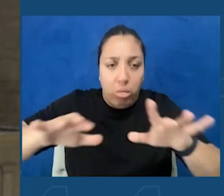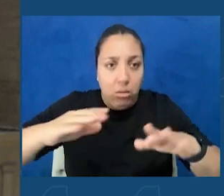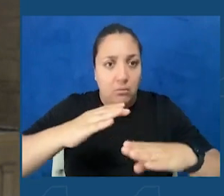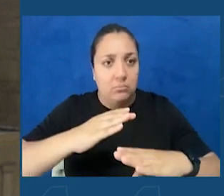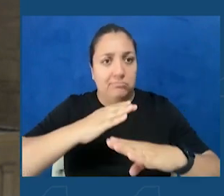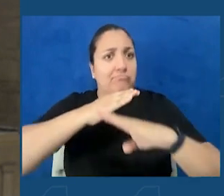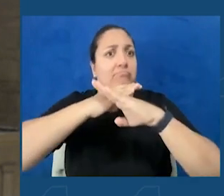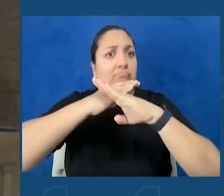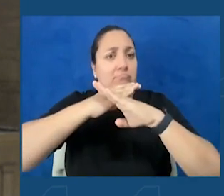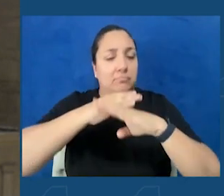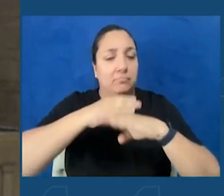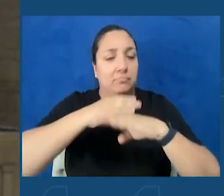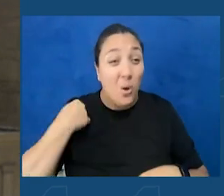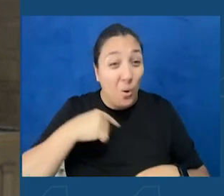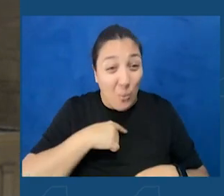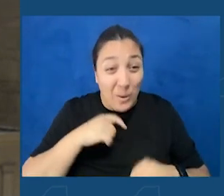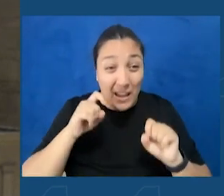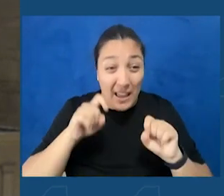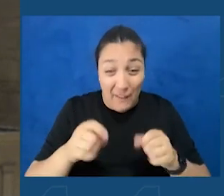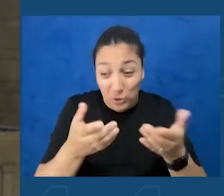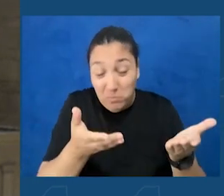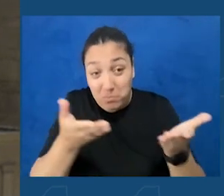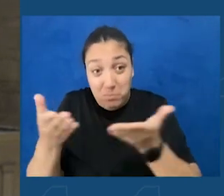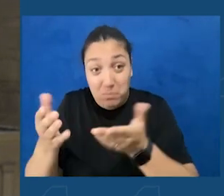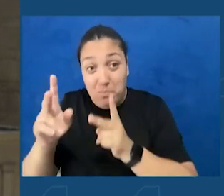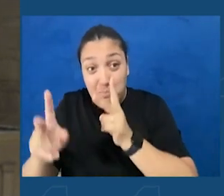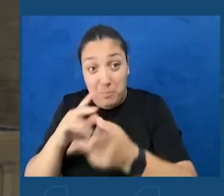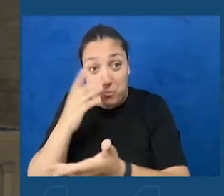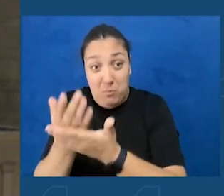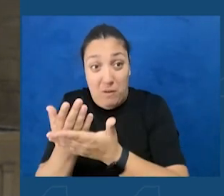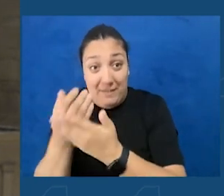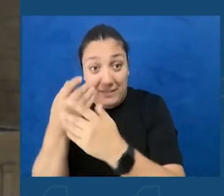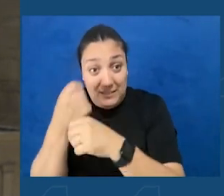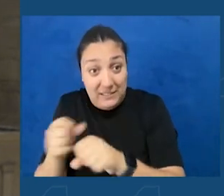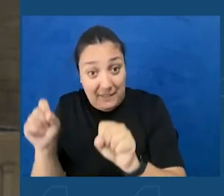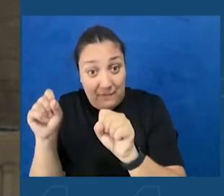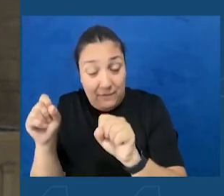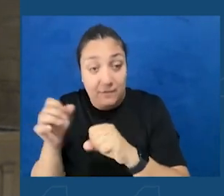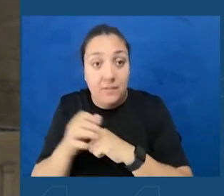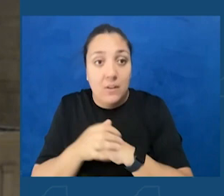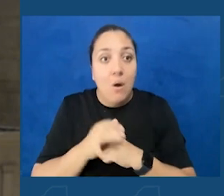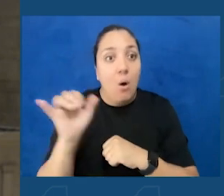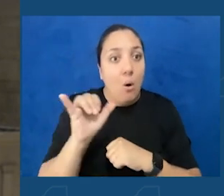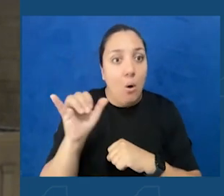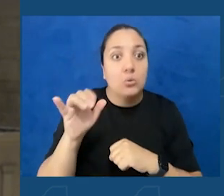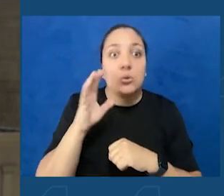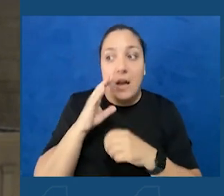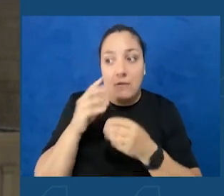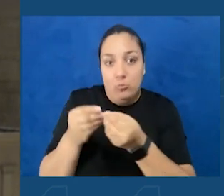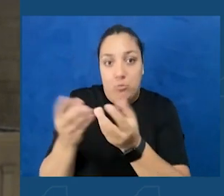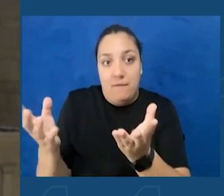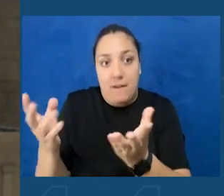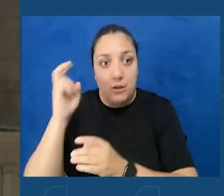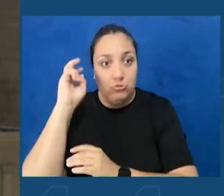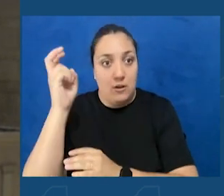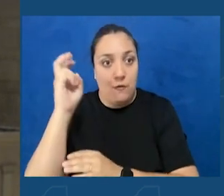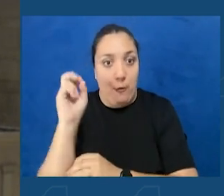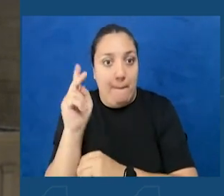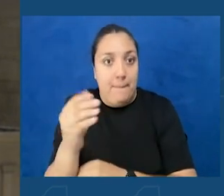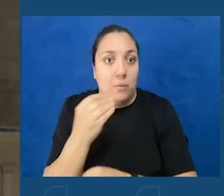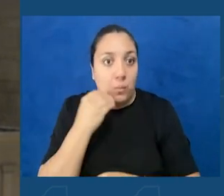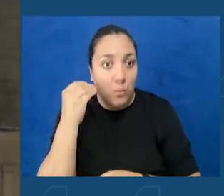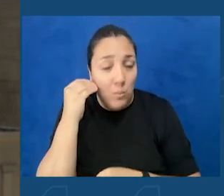all received an opportunity to get transportation back to their destination. It was hard for these individuals. It had to be a